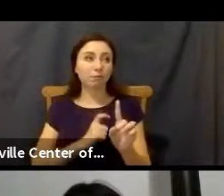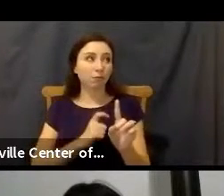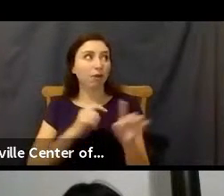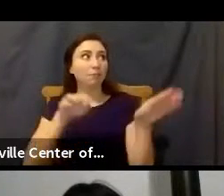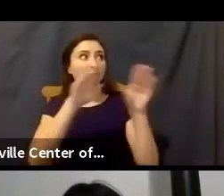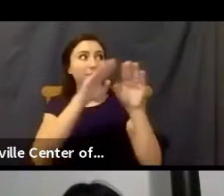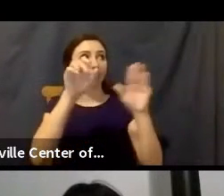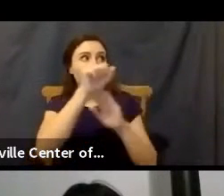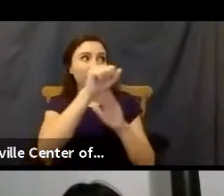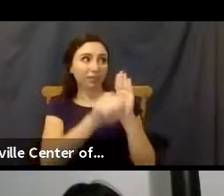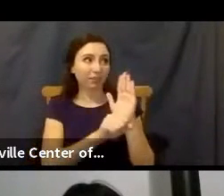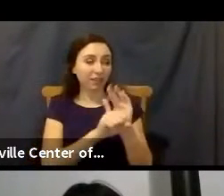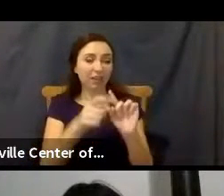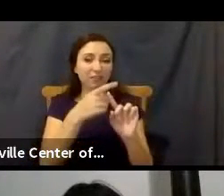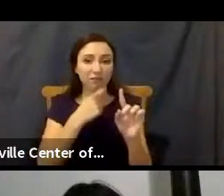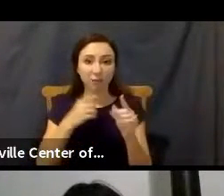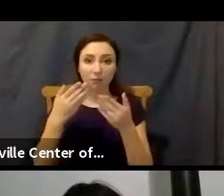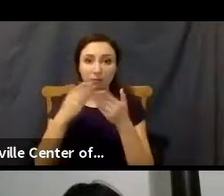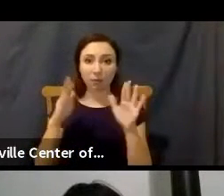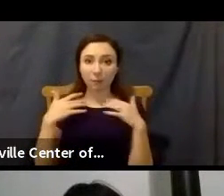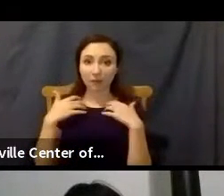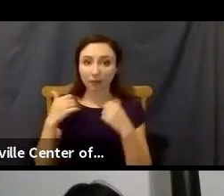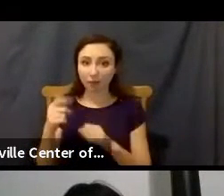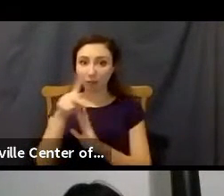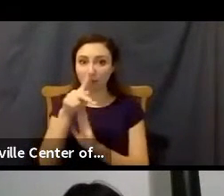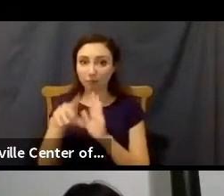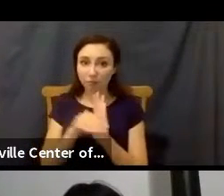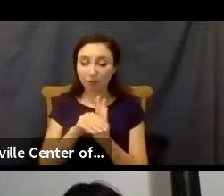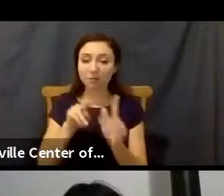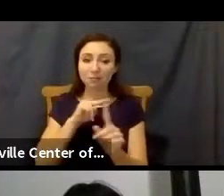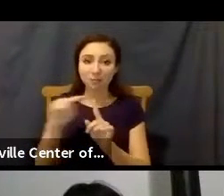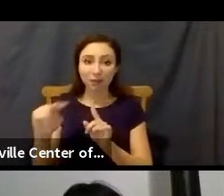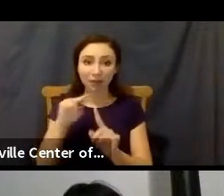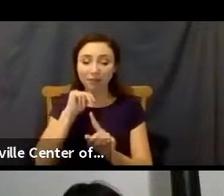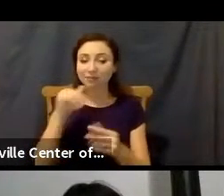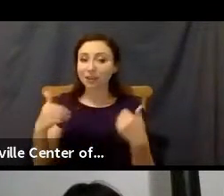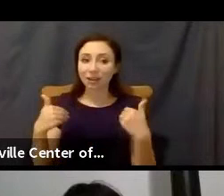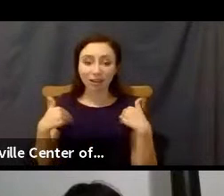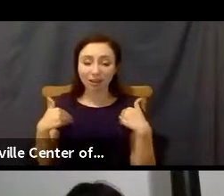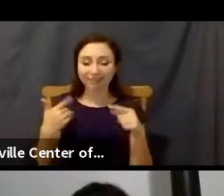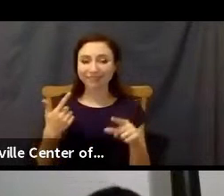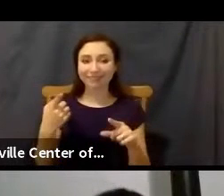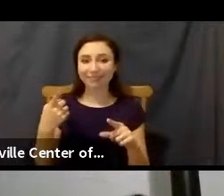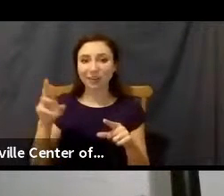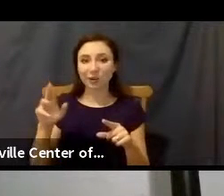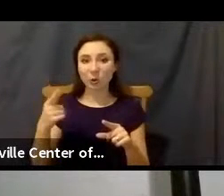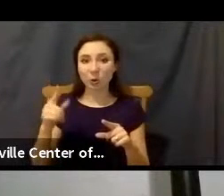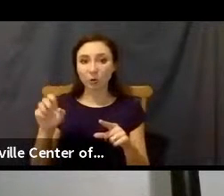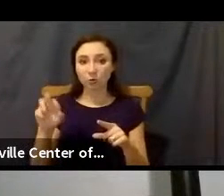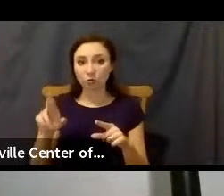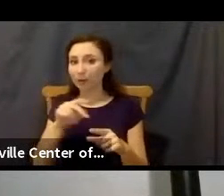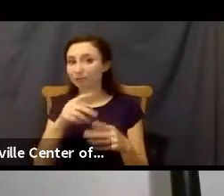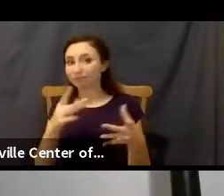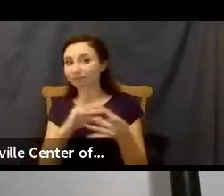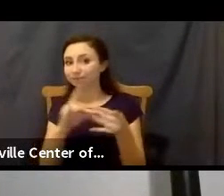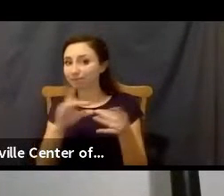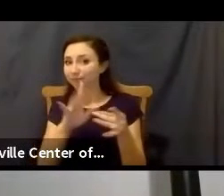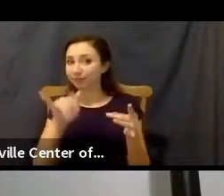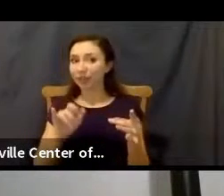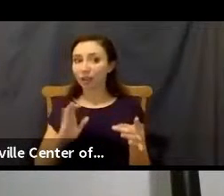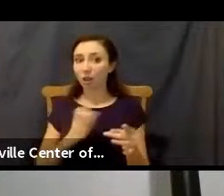state and from a public health policy perspective. And I guess I've just not had, and Dr. Gocher alluded to this, our state has taken a different